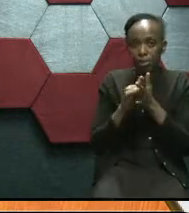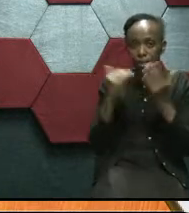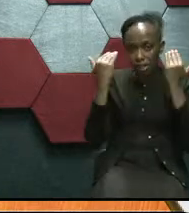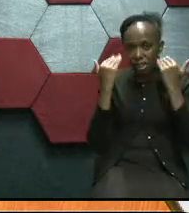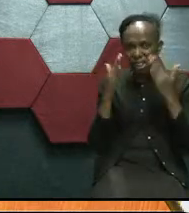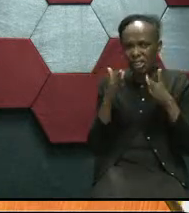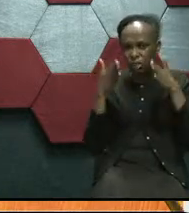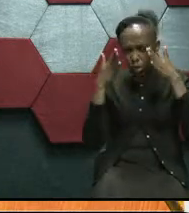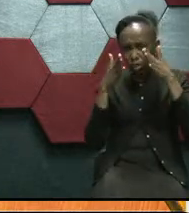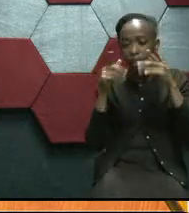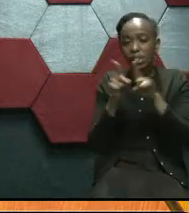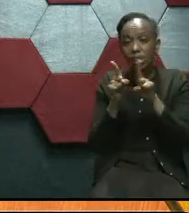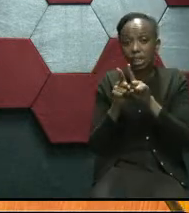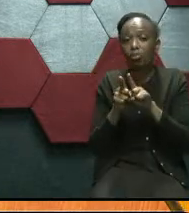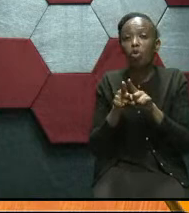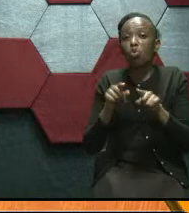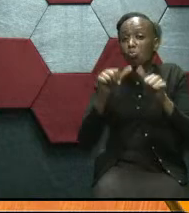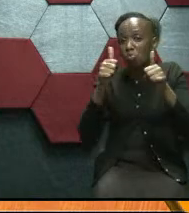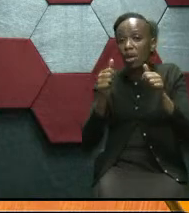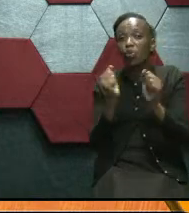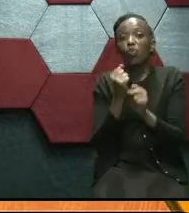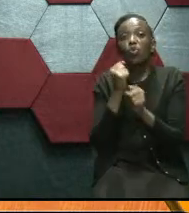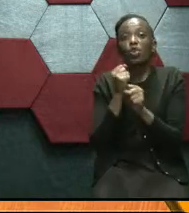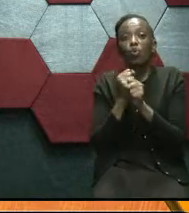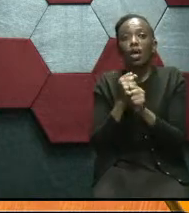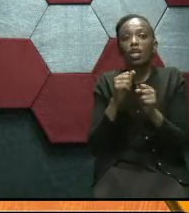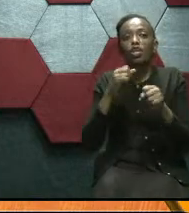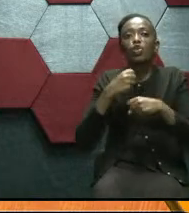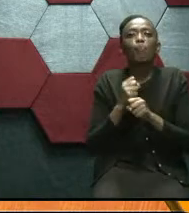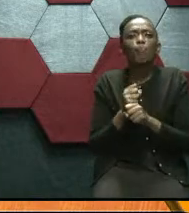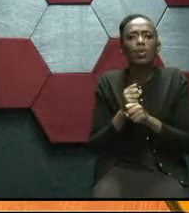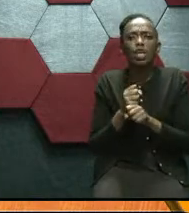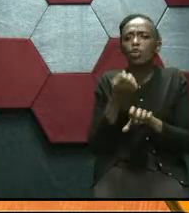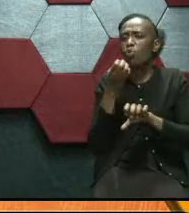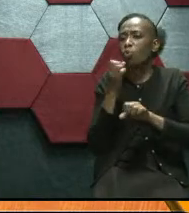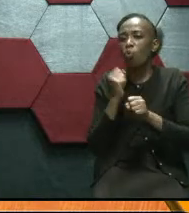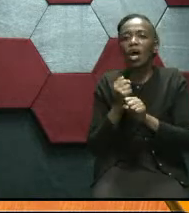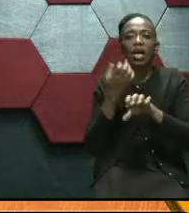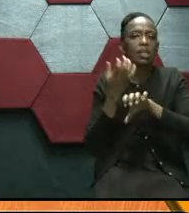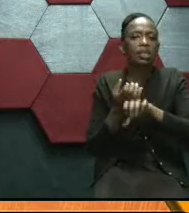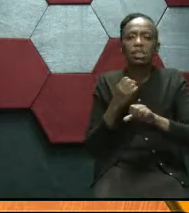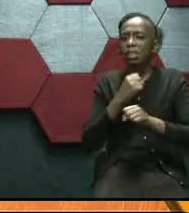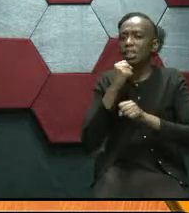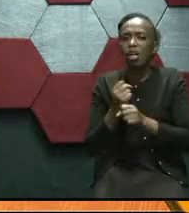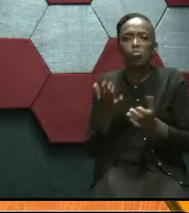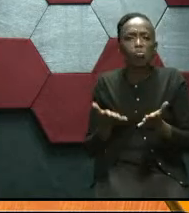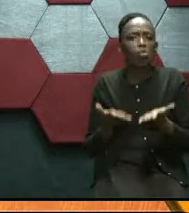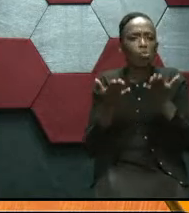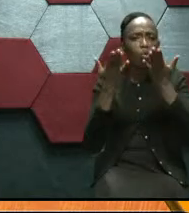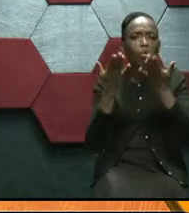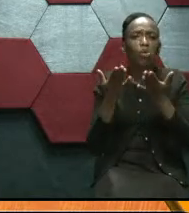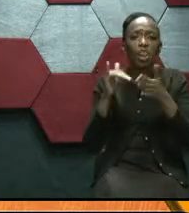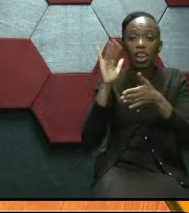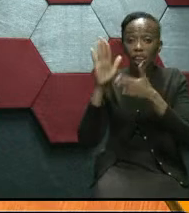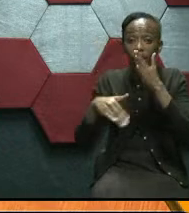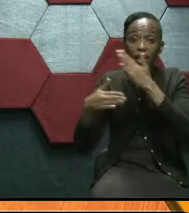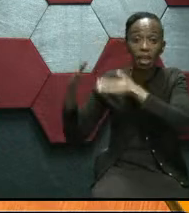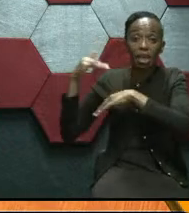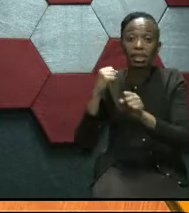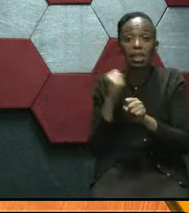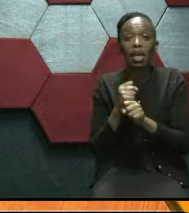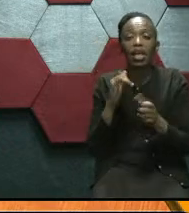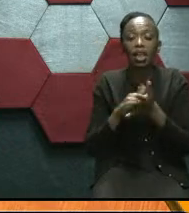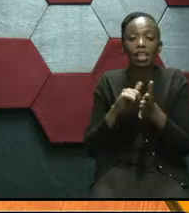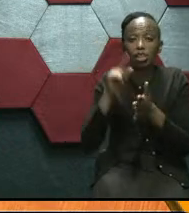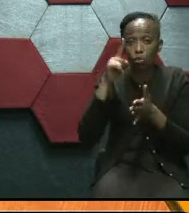and they're always so impressed with the work that you make their work difficult every year, more difficult than the previous year. And that's what we want